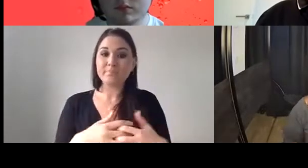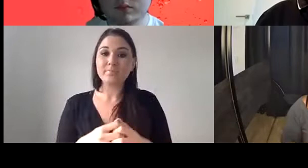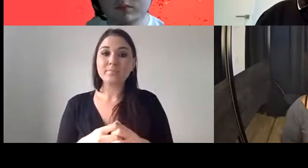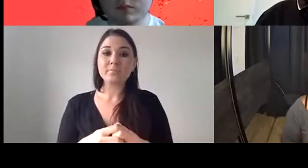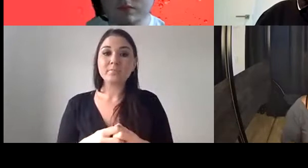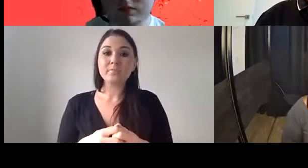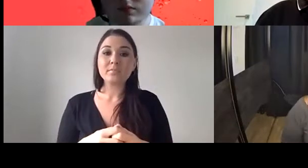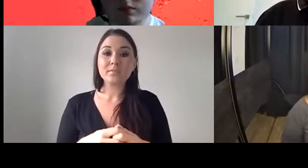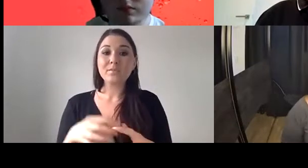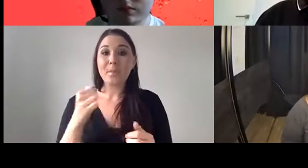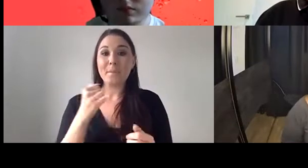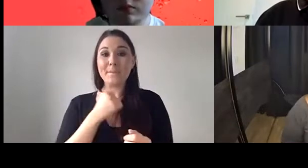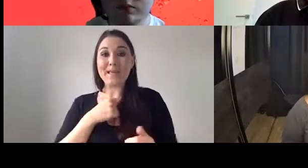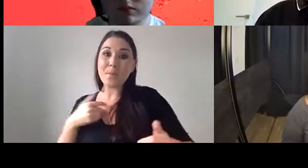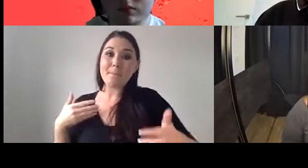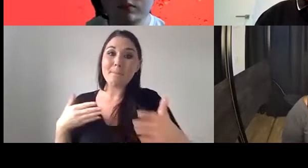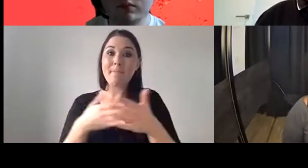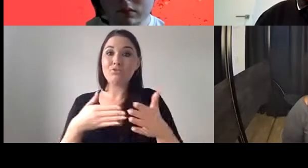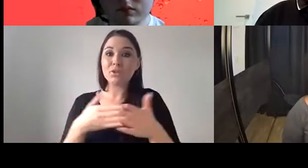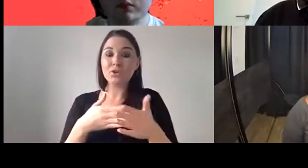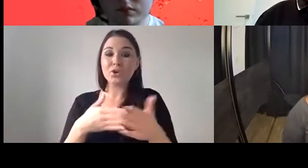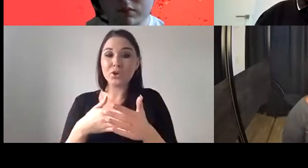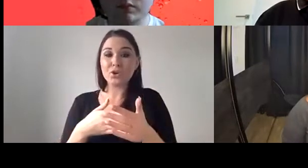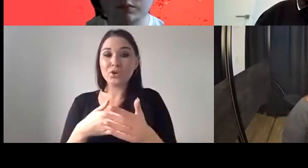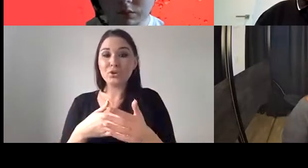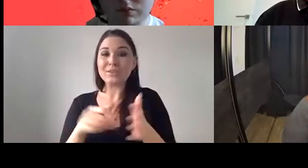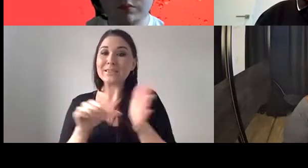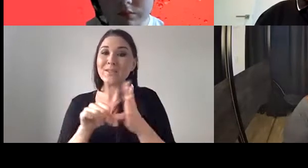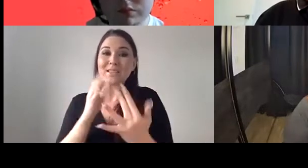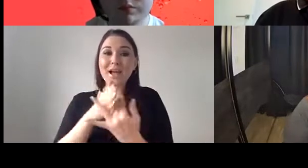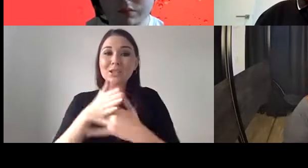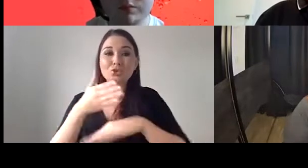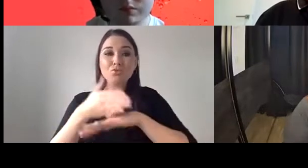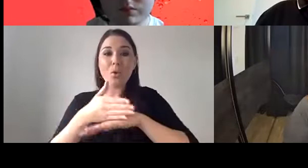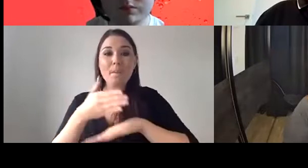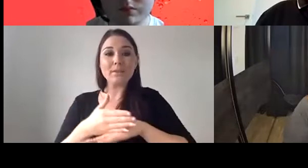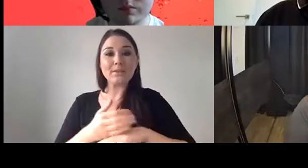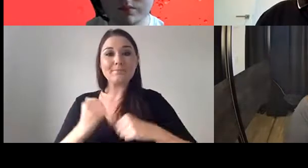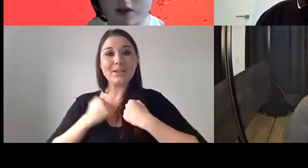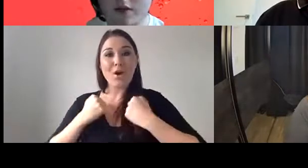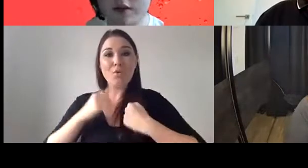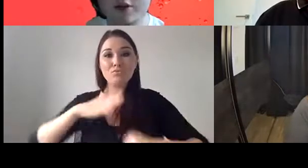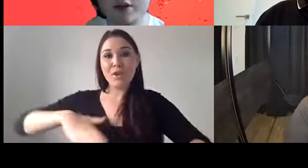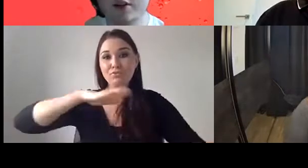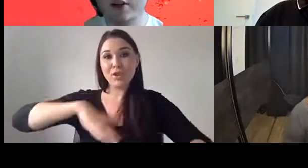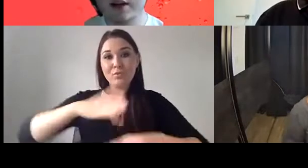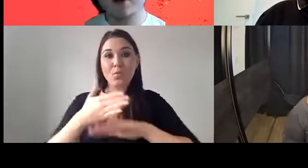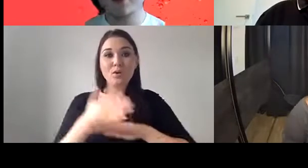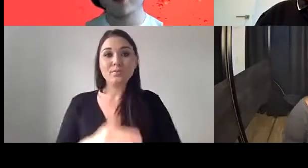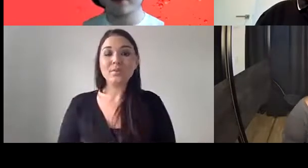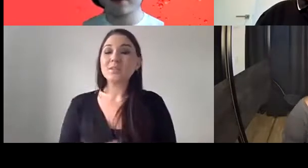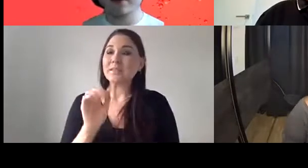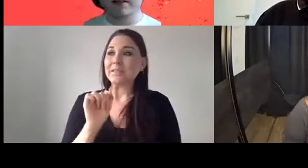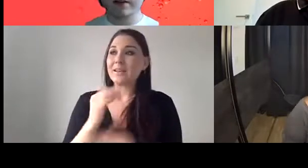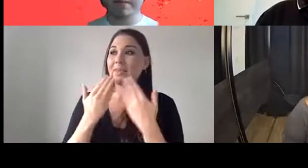barrier to access some jobs in our market today. Yeah, thank you, Jesse. Yeah, I